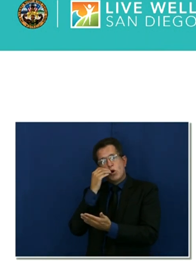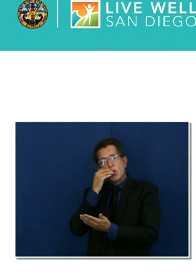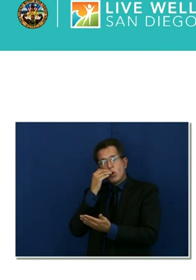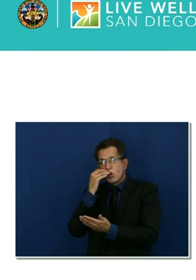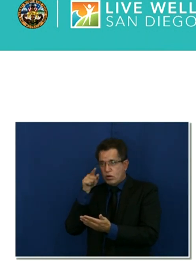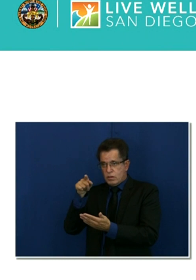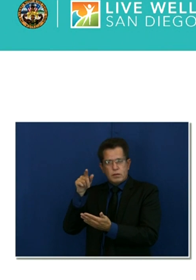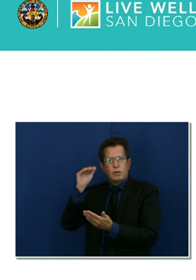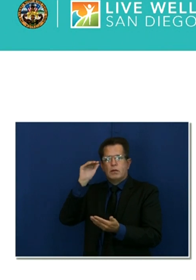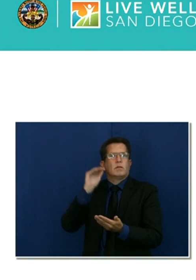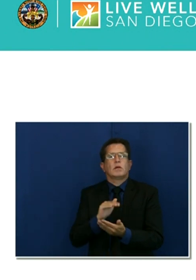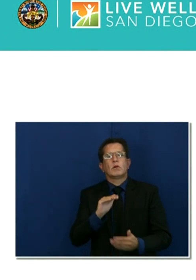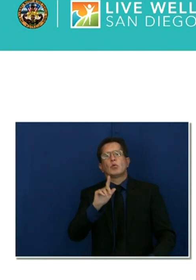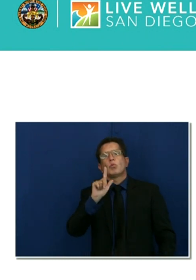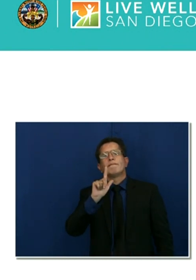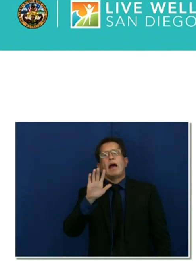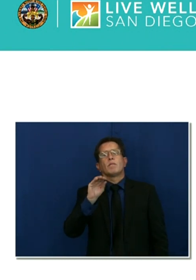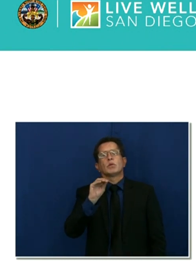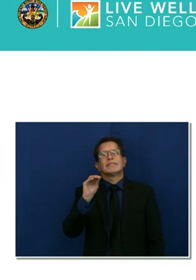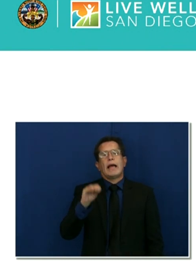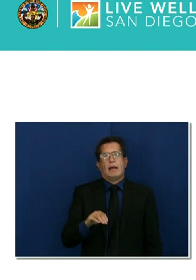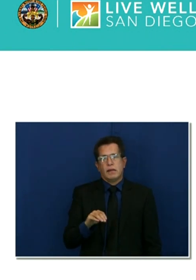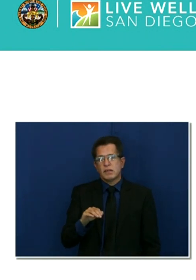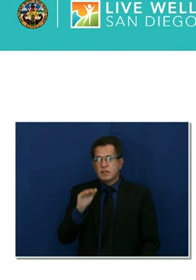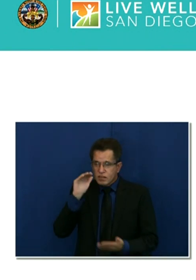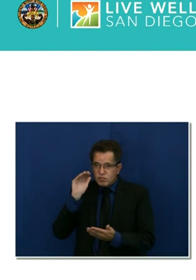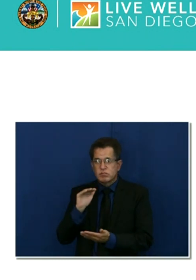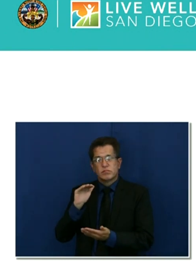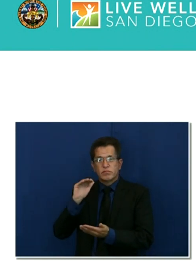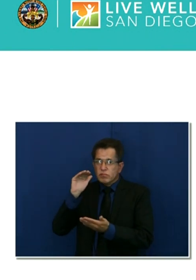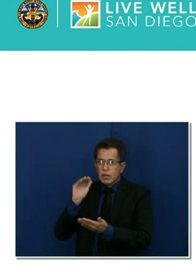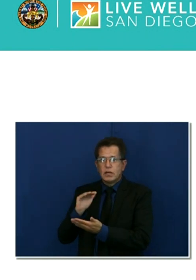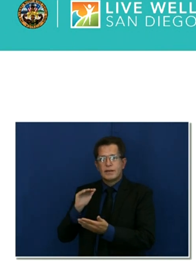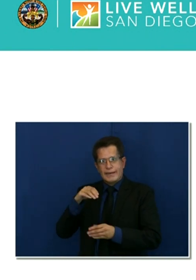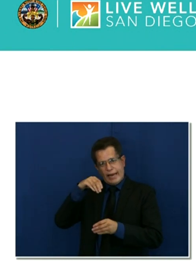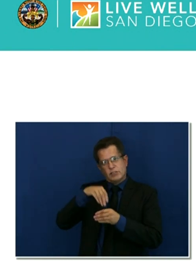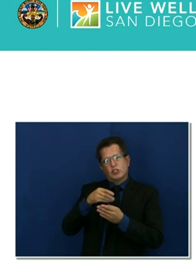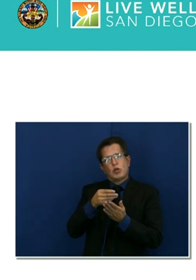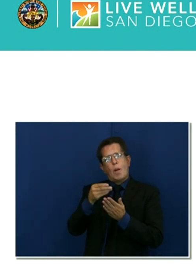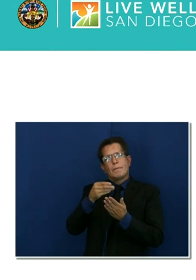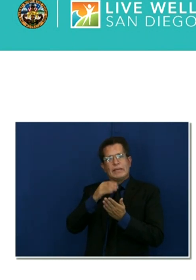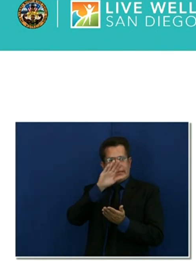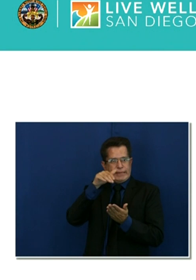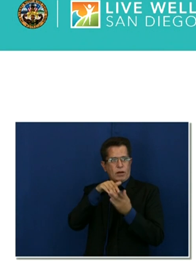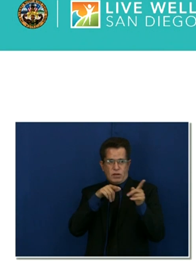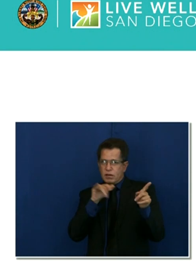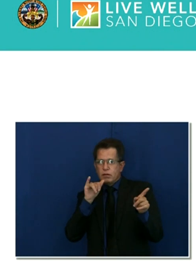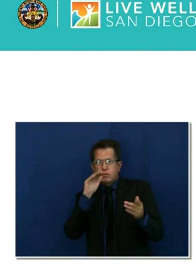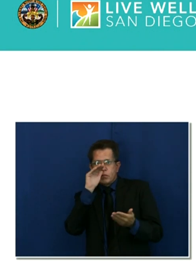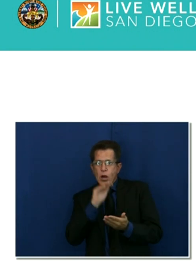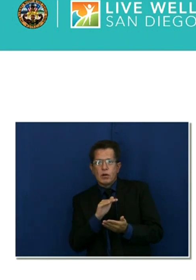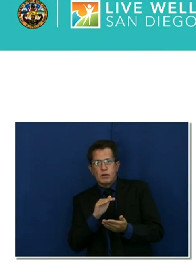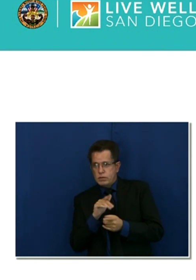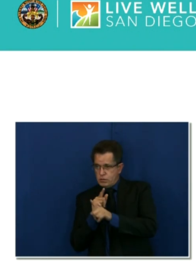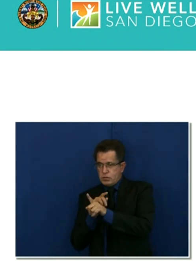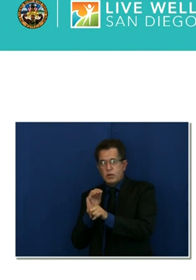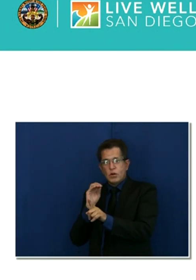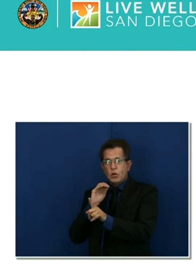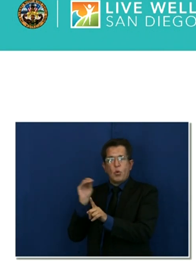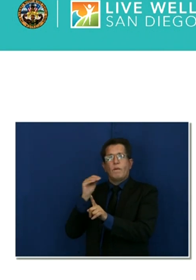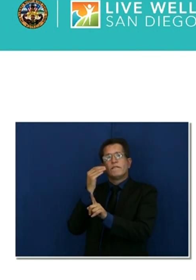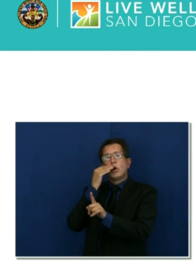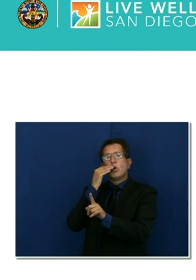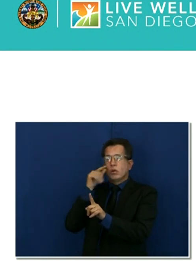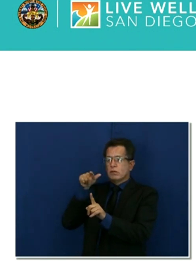courts to 25% indoor at shopping centers with no food court